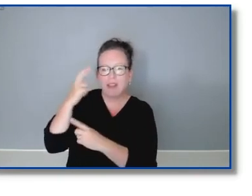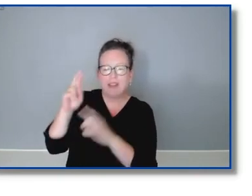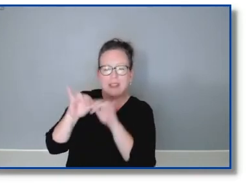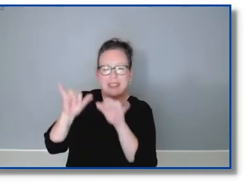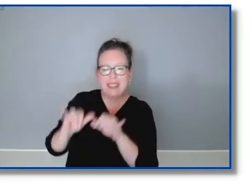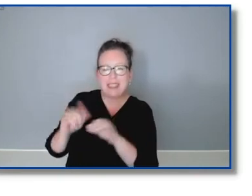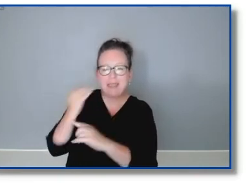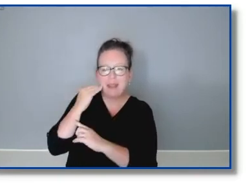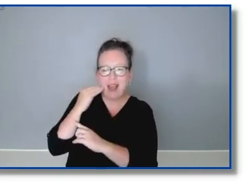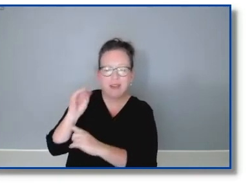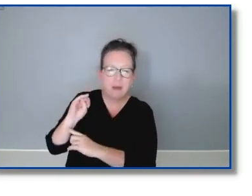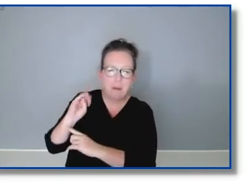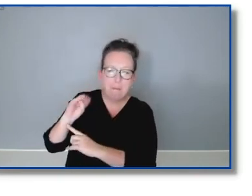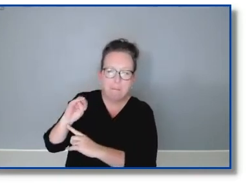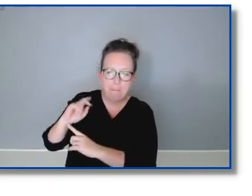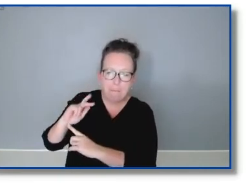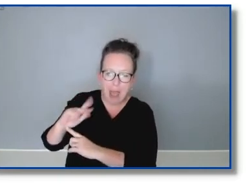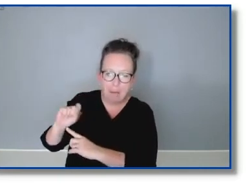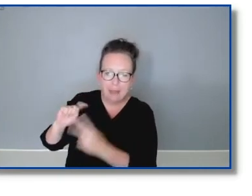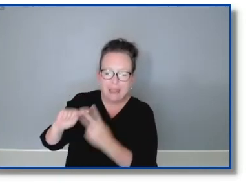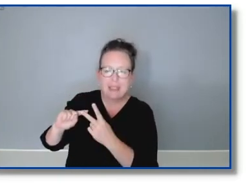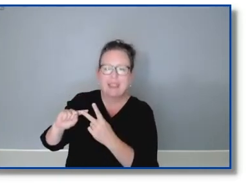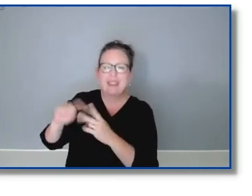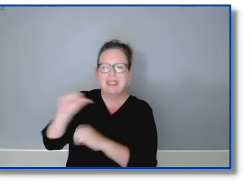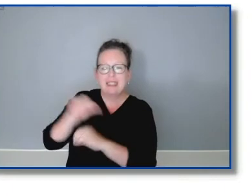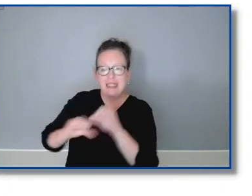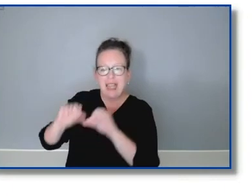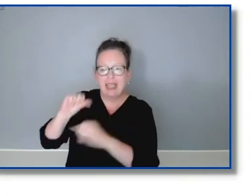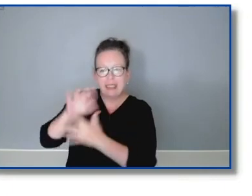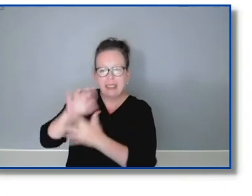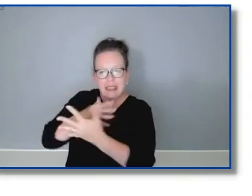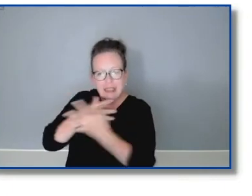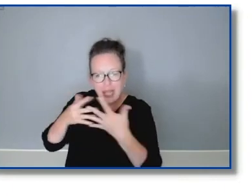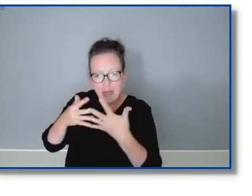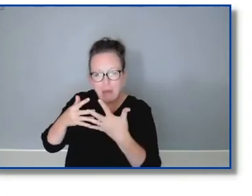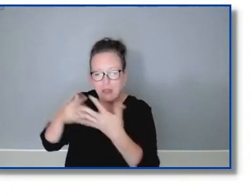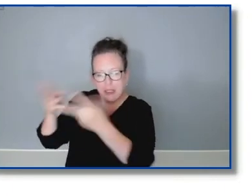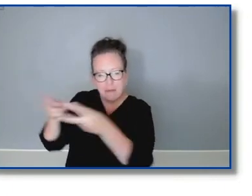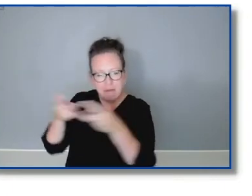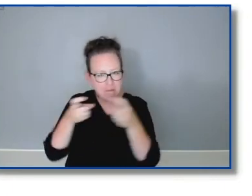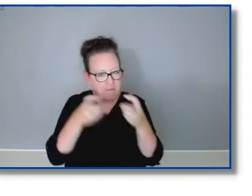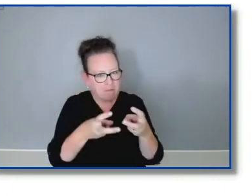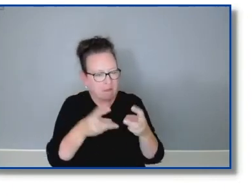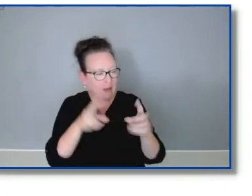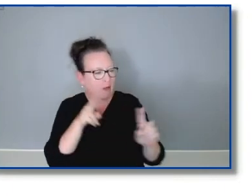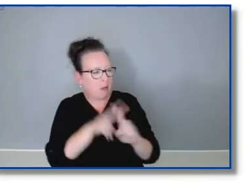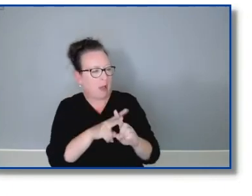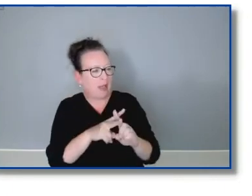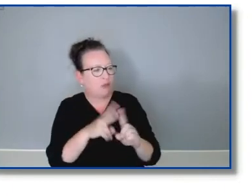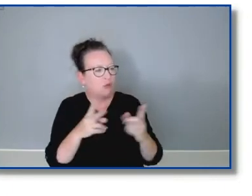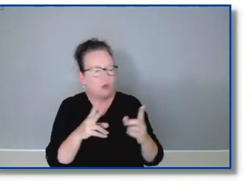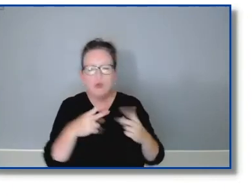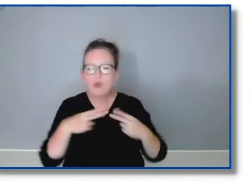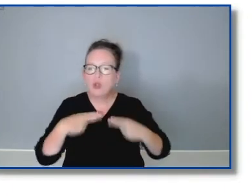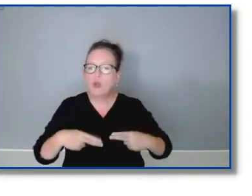or periodic tables, but to look at this complexity of human irrational human behavior. So this is, for